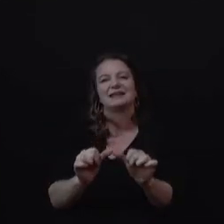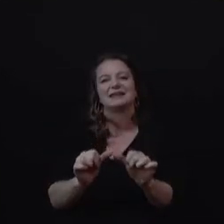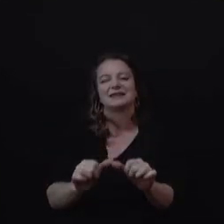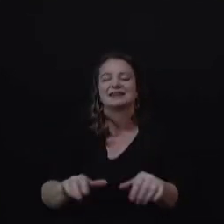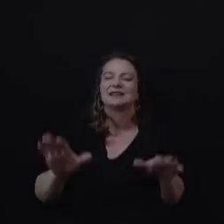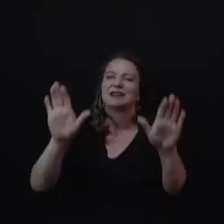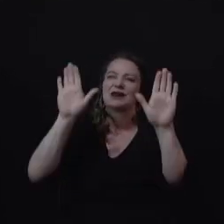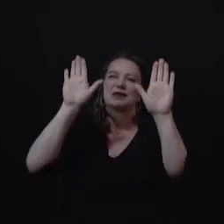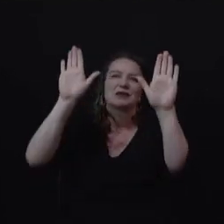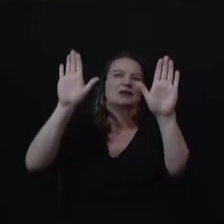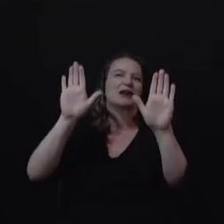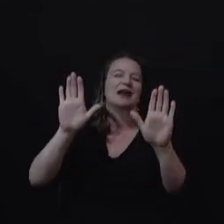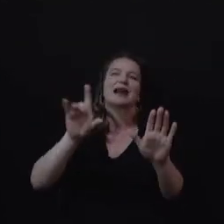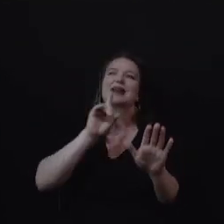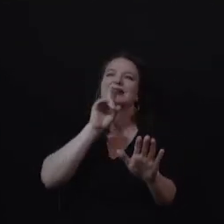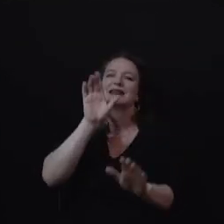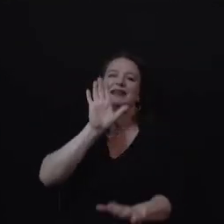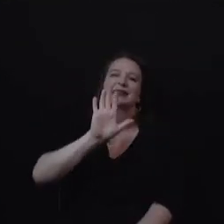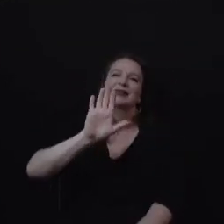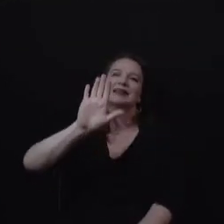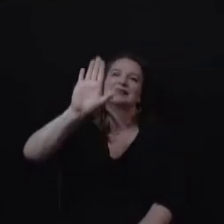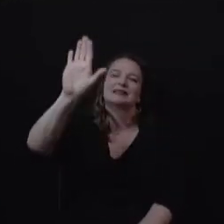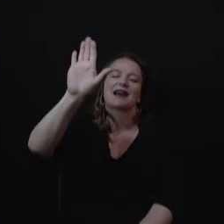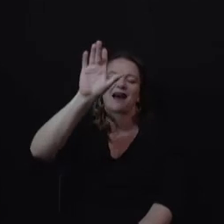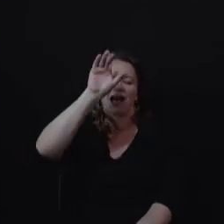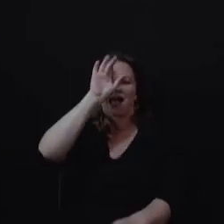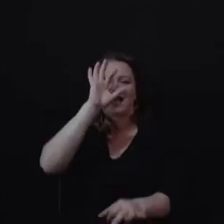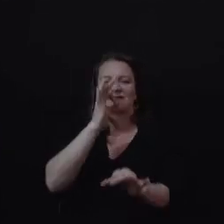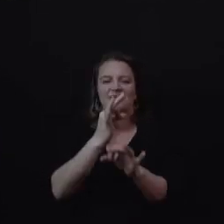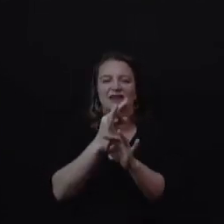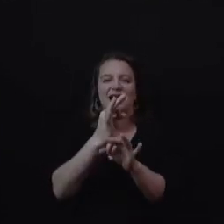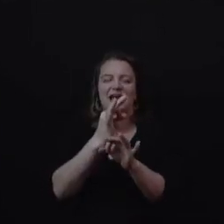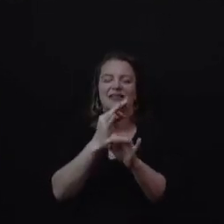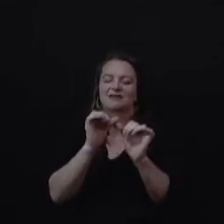faithfulness. Great is thy